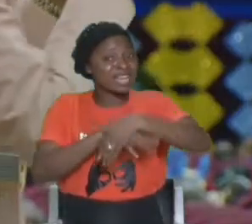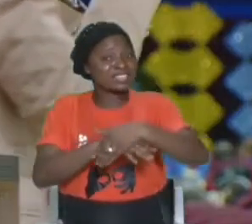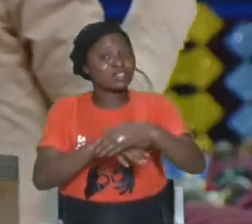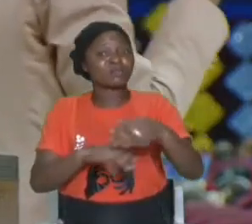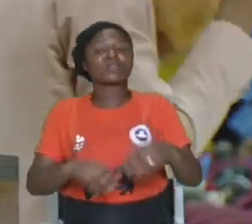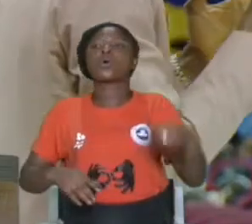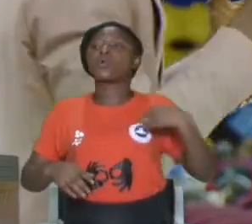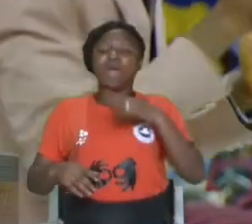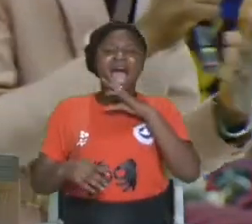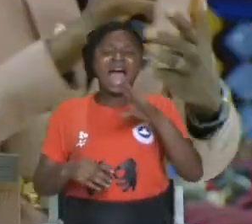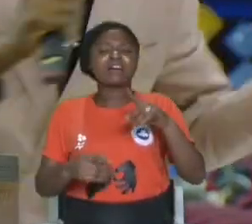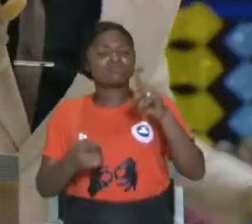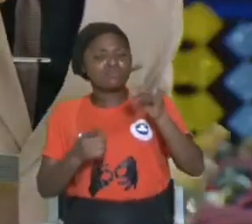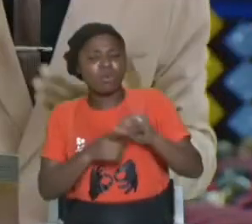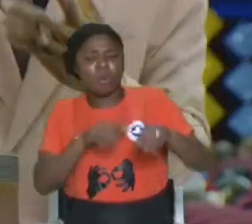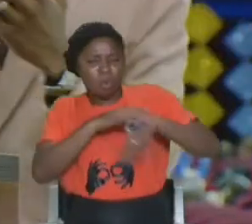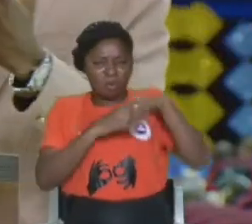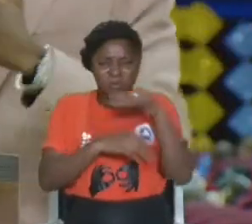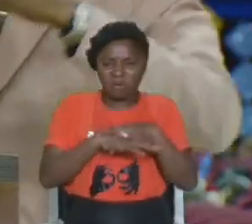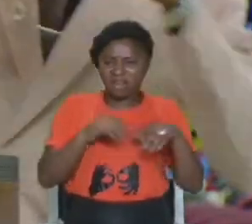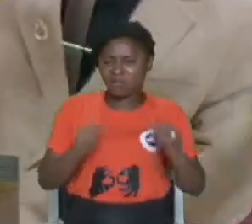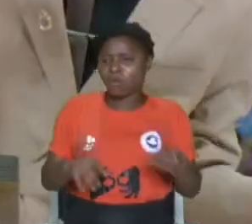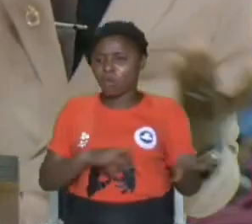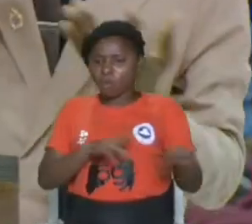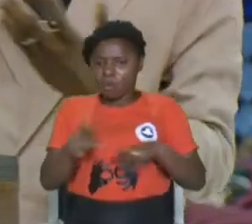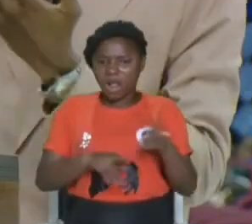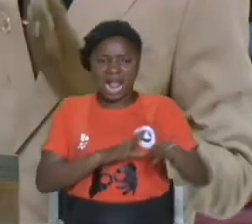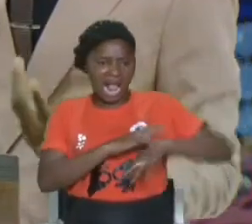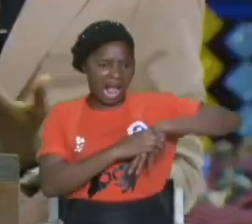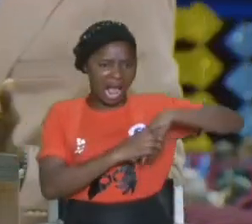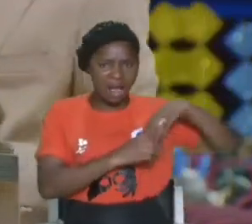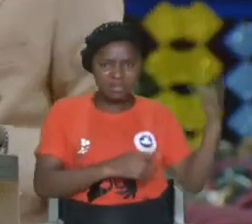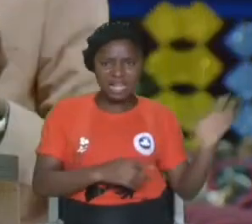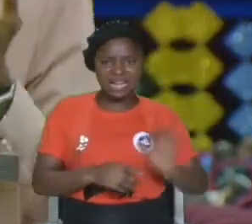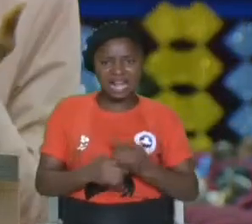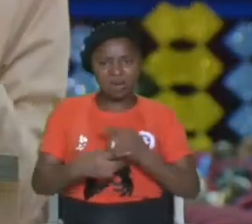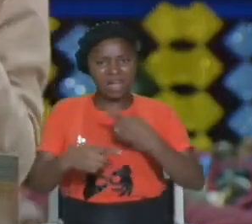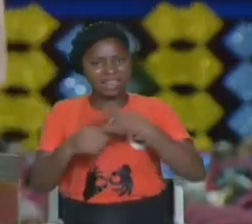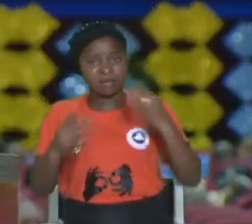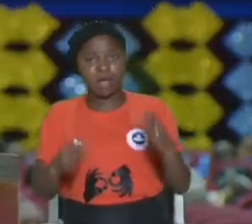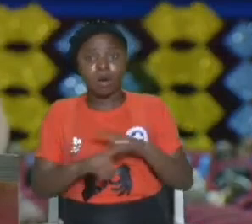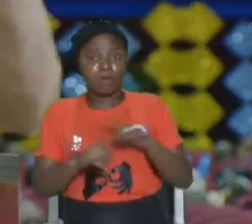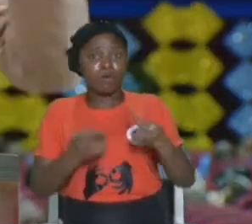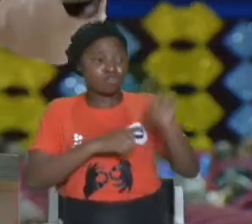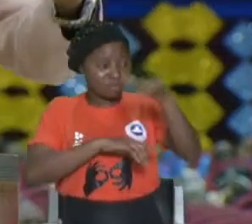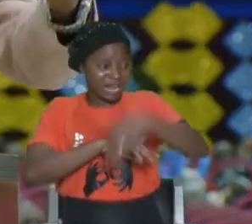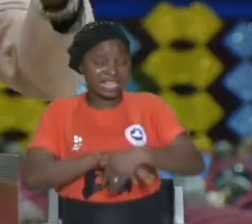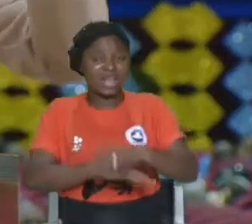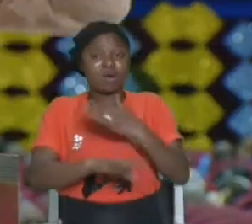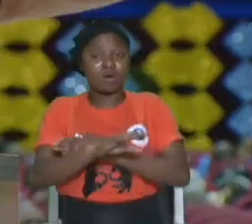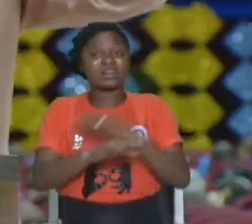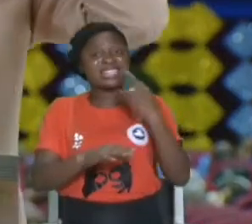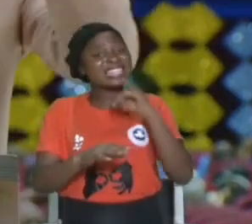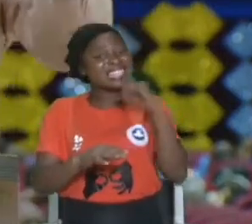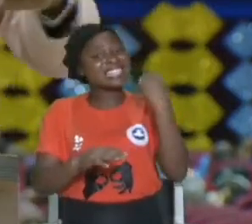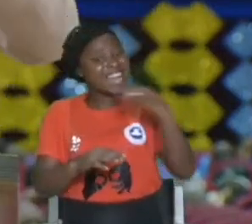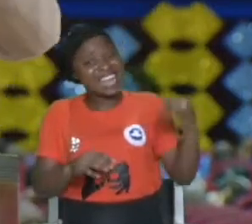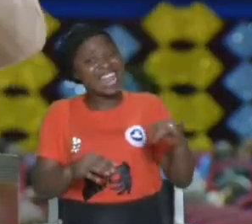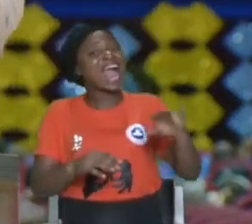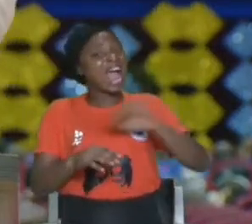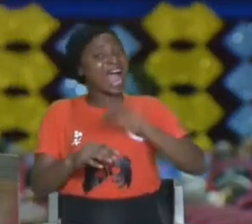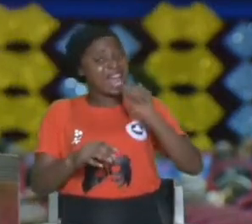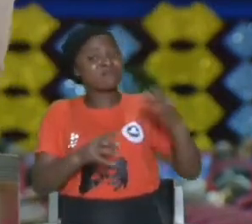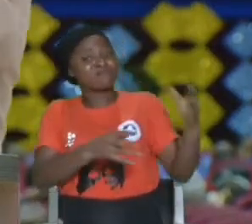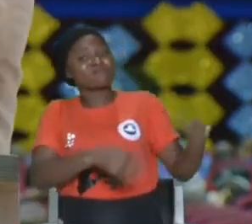We are too comfortable ruling outside our enemies. But tonight, God is saying, "I am sending